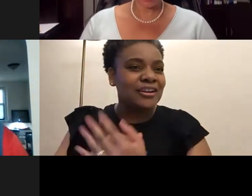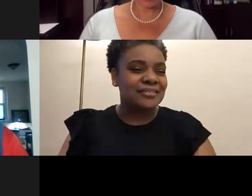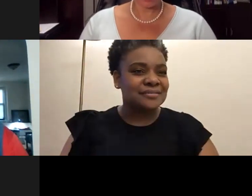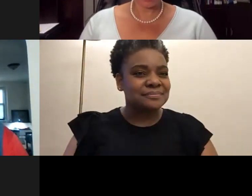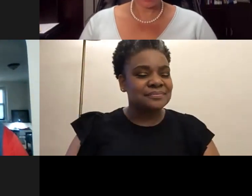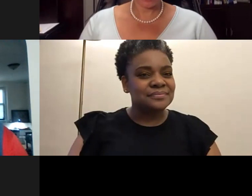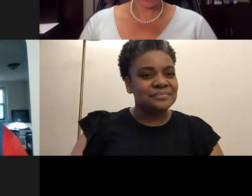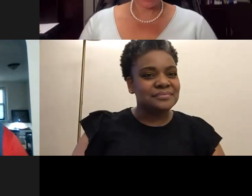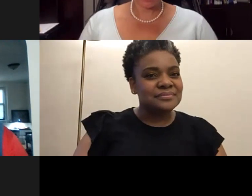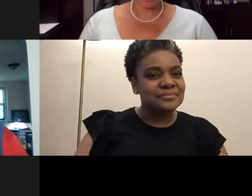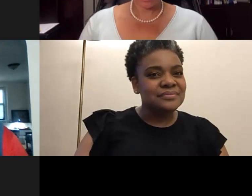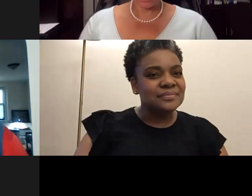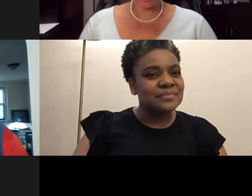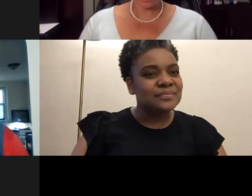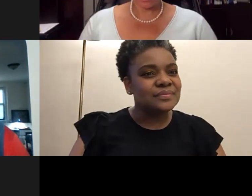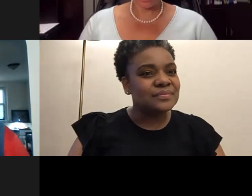Oops.